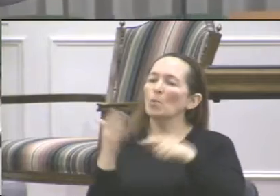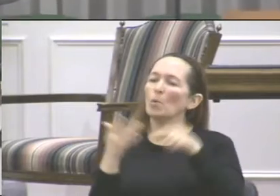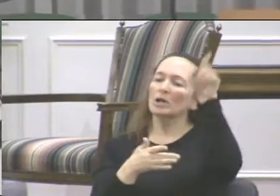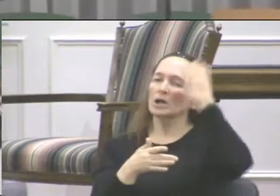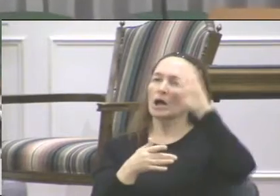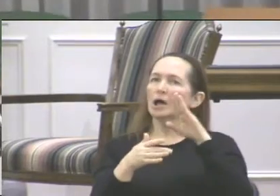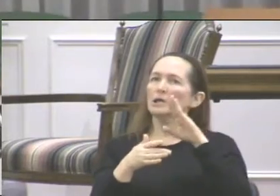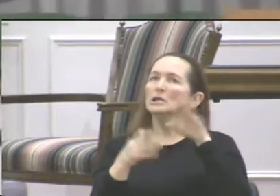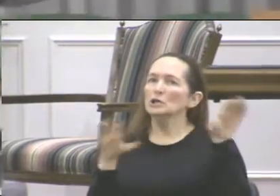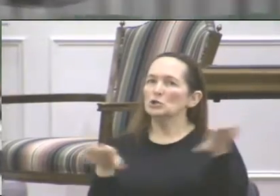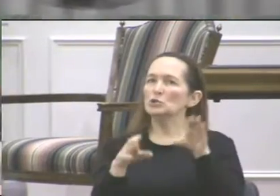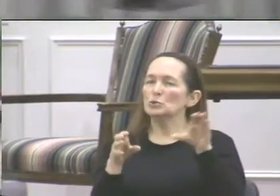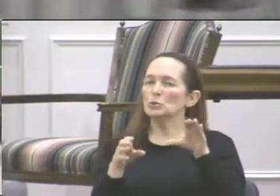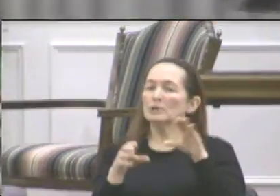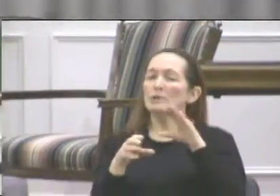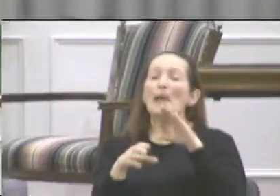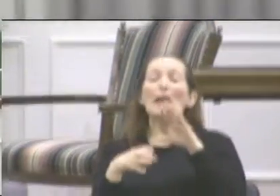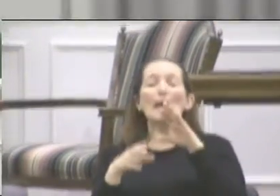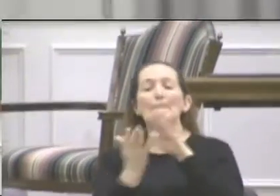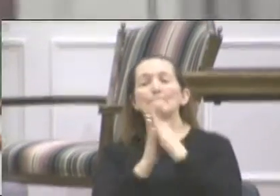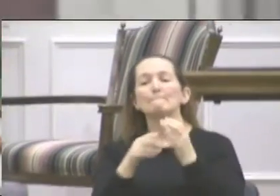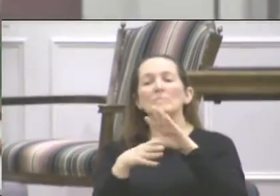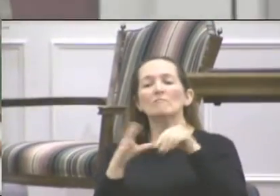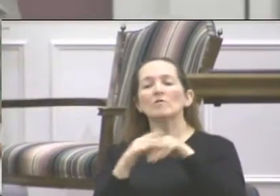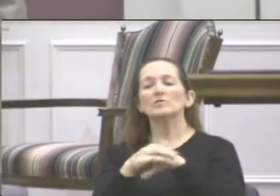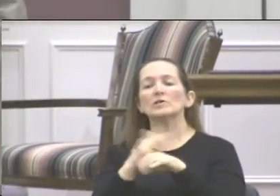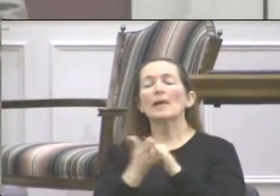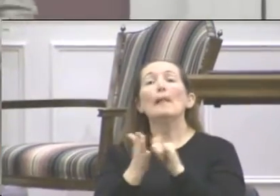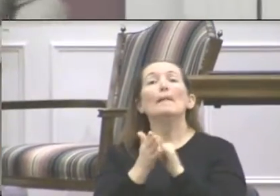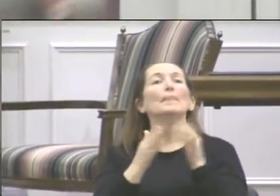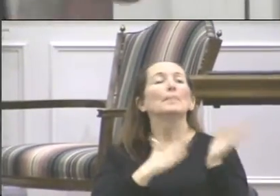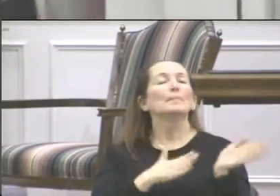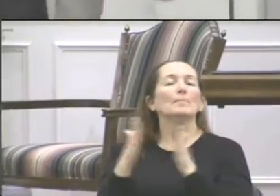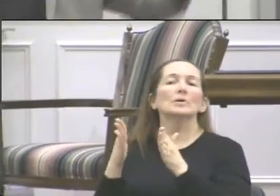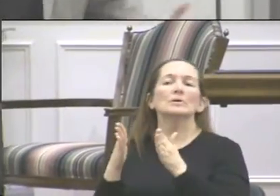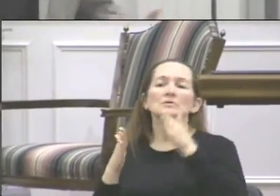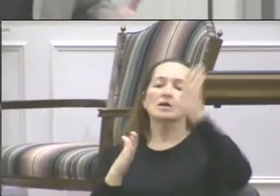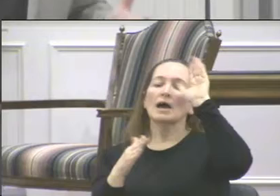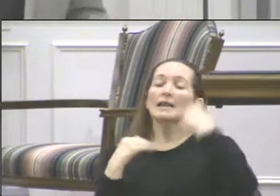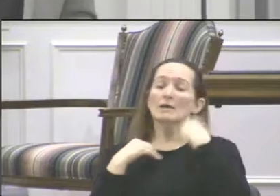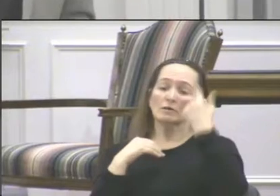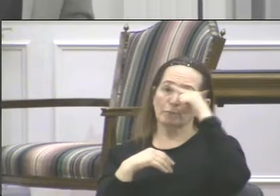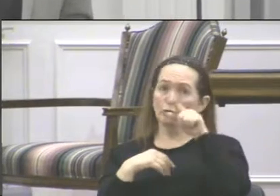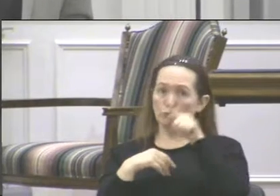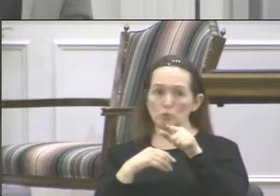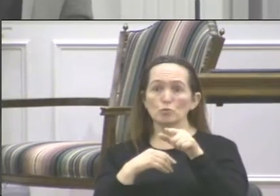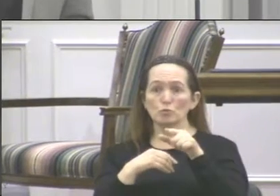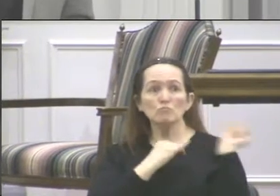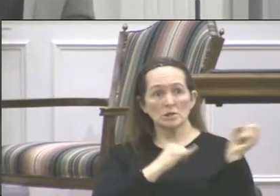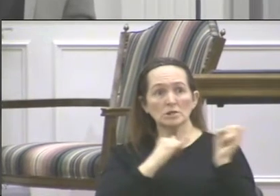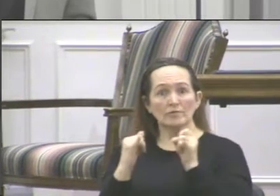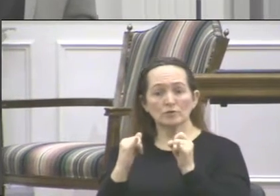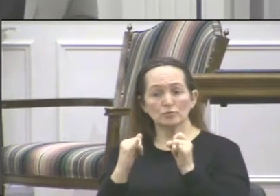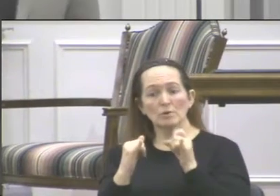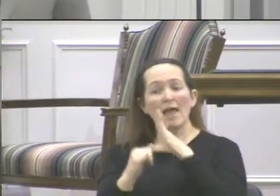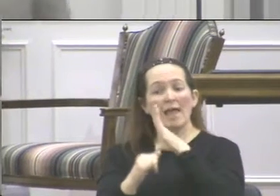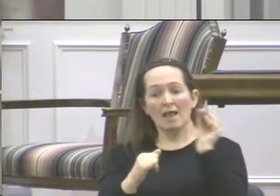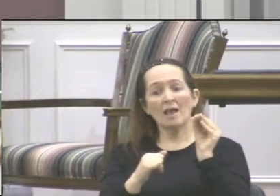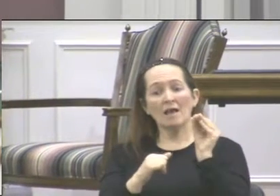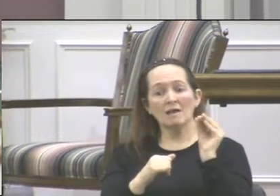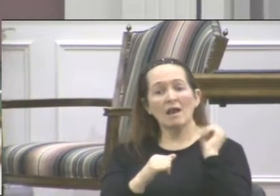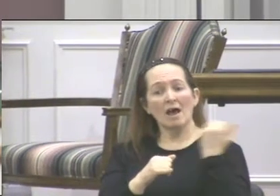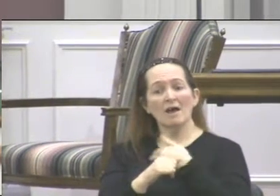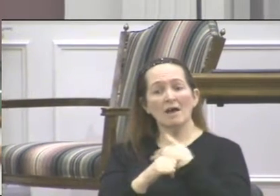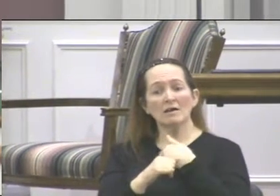that. See, the plans that God has for you as an individual, the plans that God has for us as a church, he's